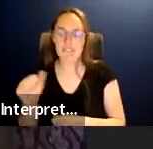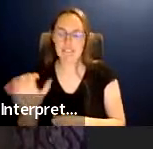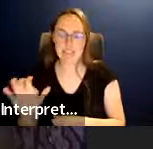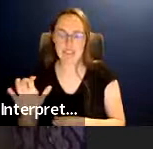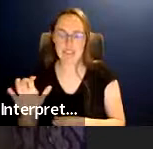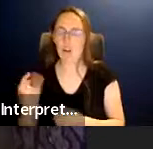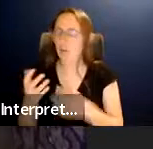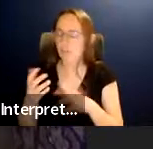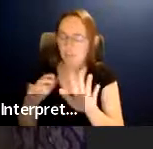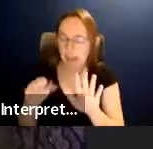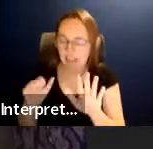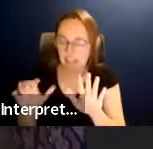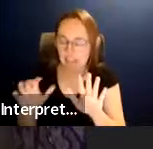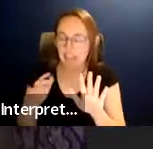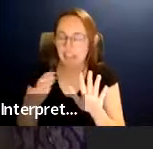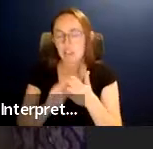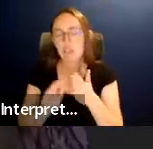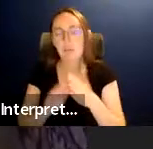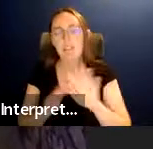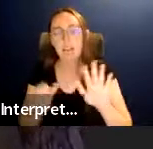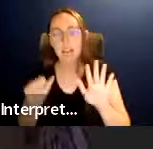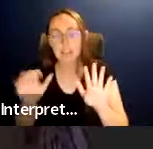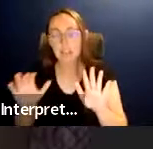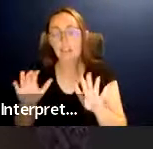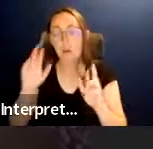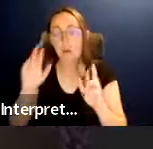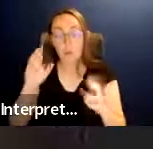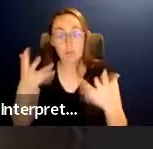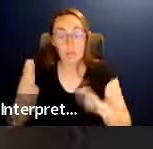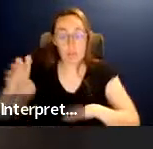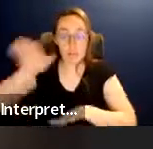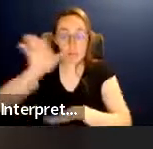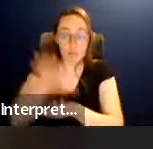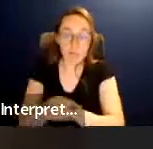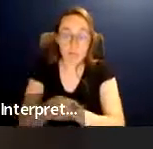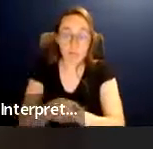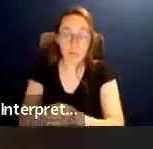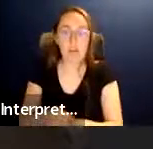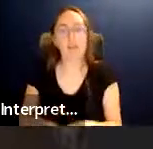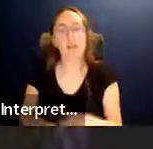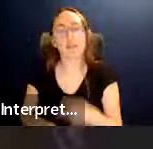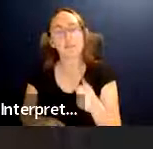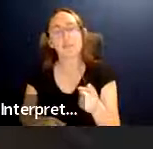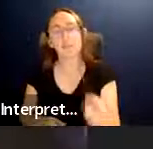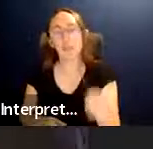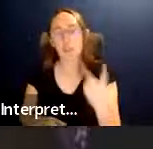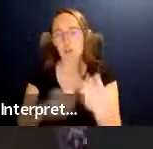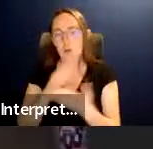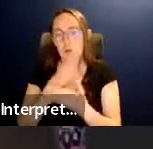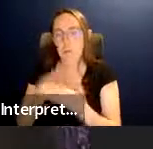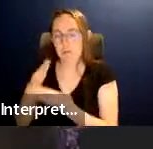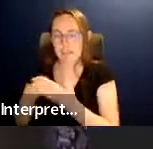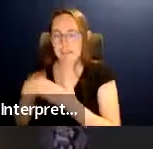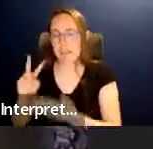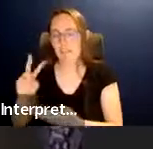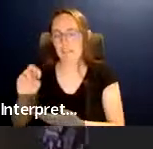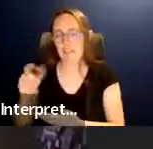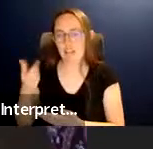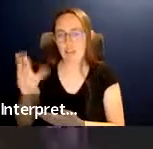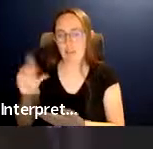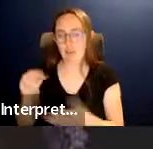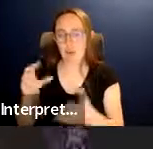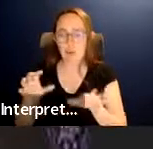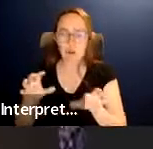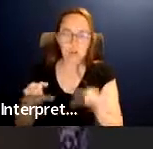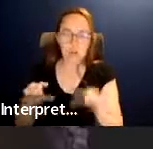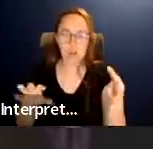So hopefully you've put those two together. Now I've got two pieces of Velcro here. I'm just gonna peel off. This is the